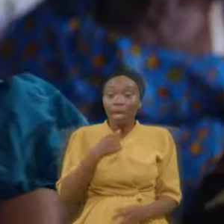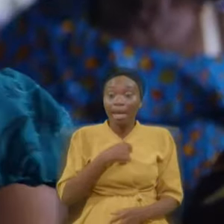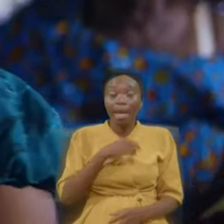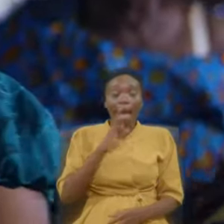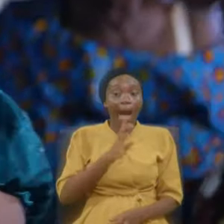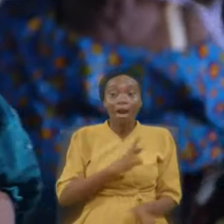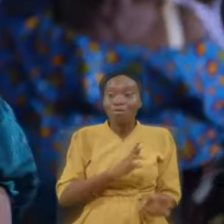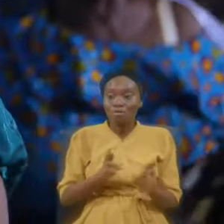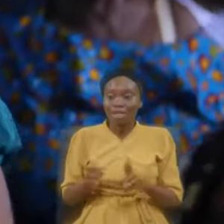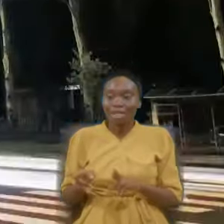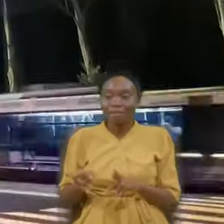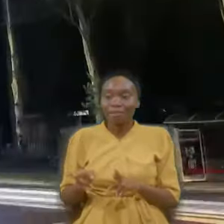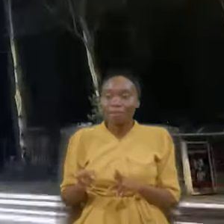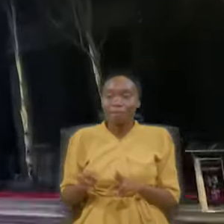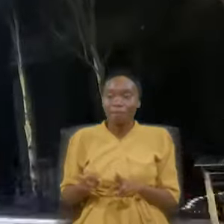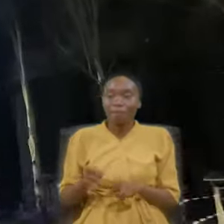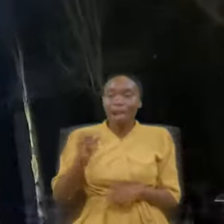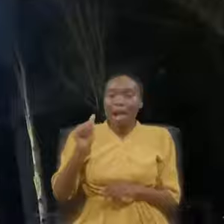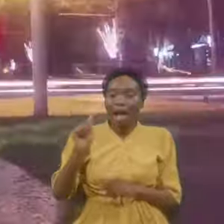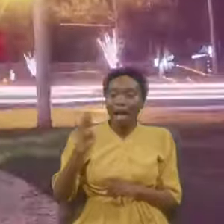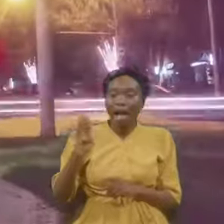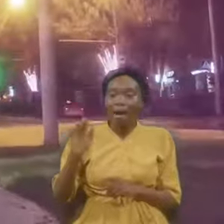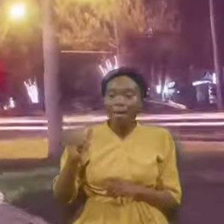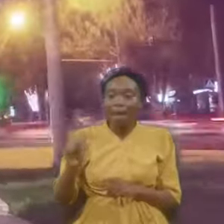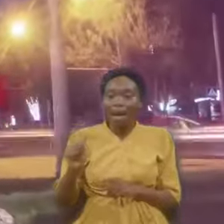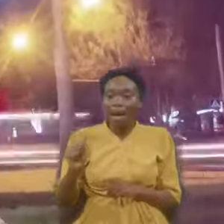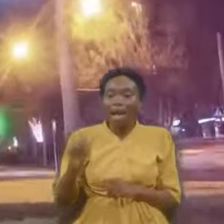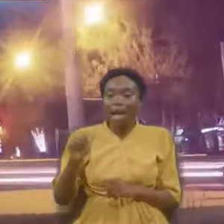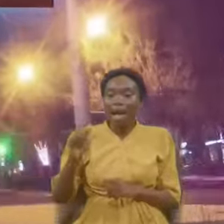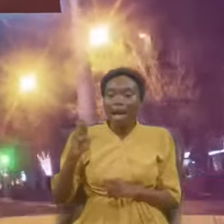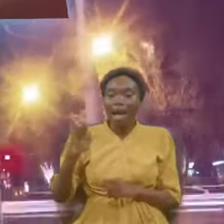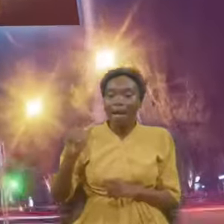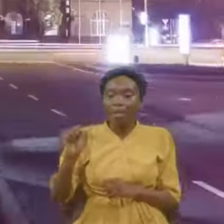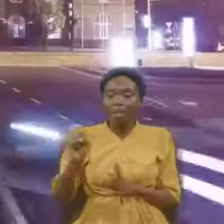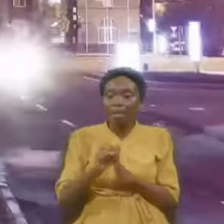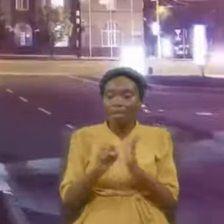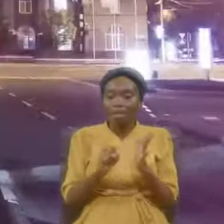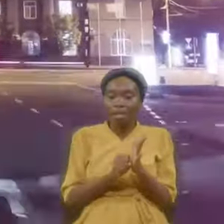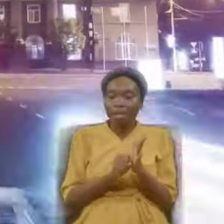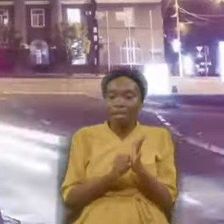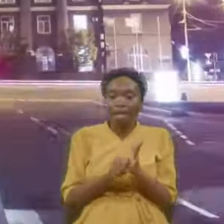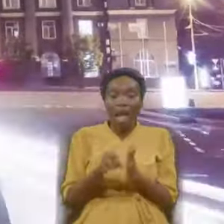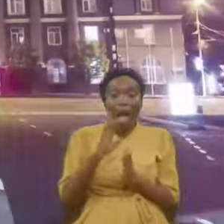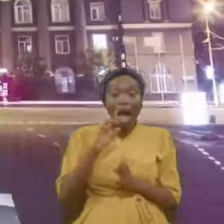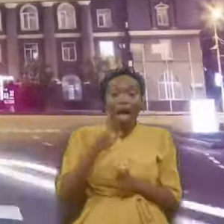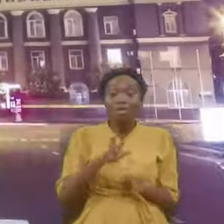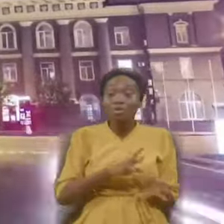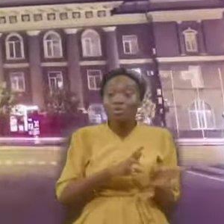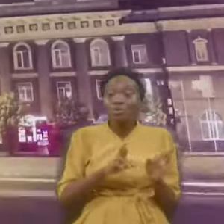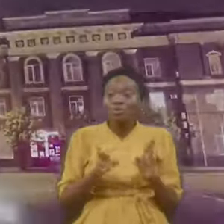are ready. Aba, Abia State. Are you ready?